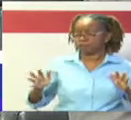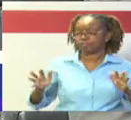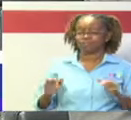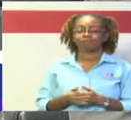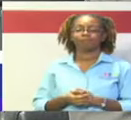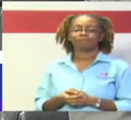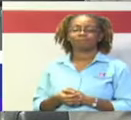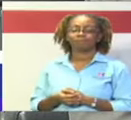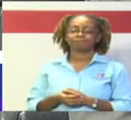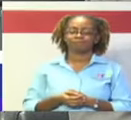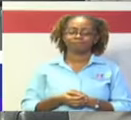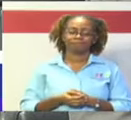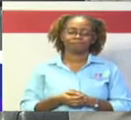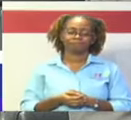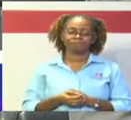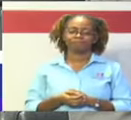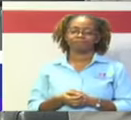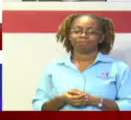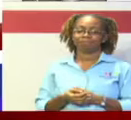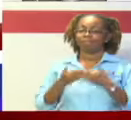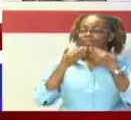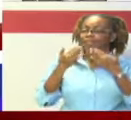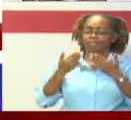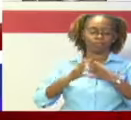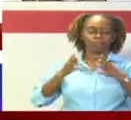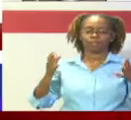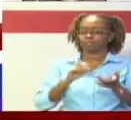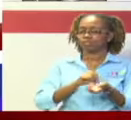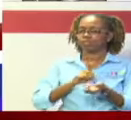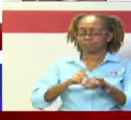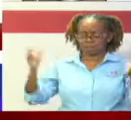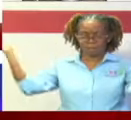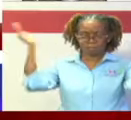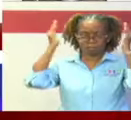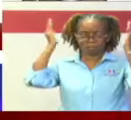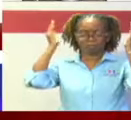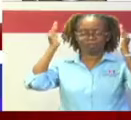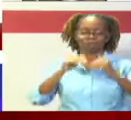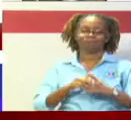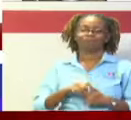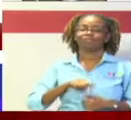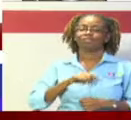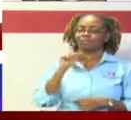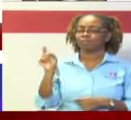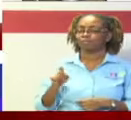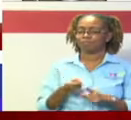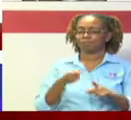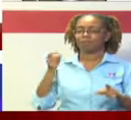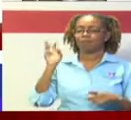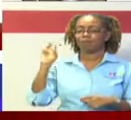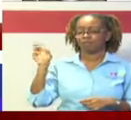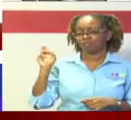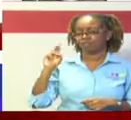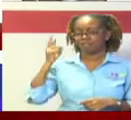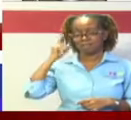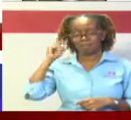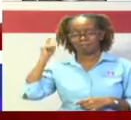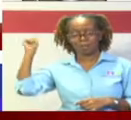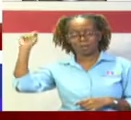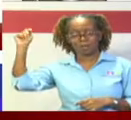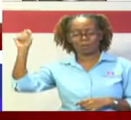Thank you very much, Dr. Hines. We do have a follow-up question from Radio Tambourine. Radio Tambourine, we're ready for your follow-up